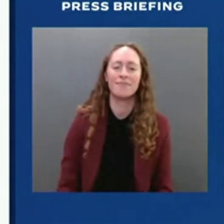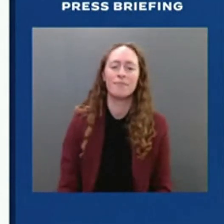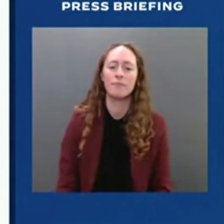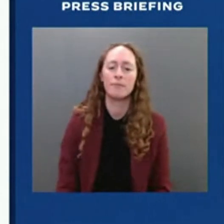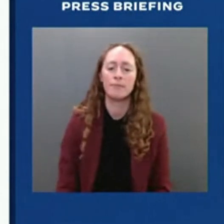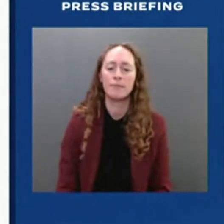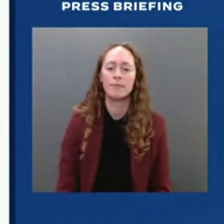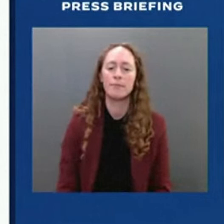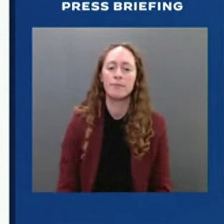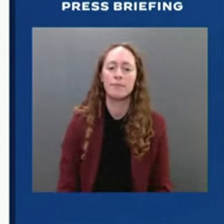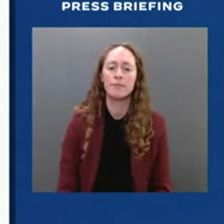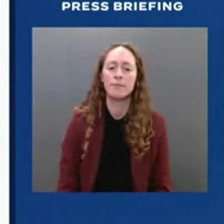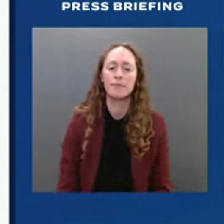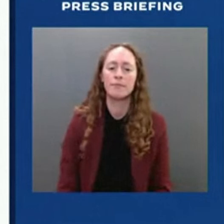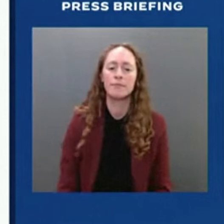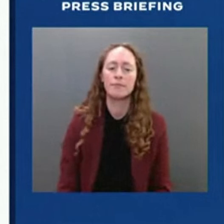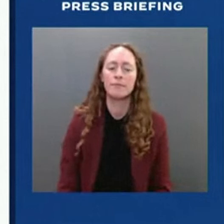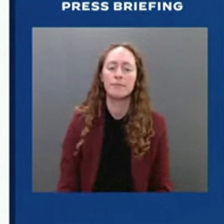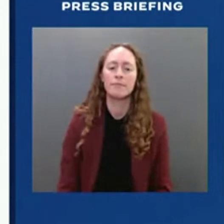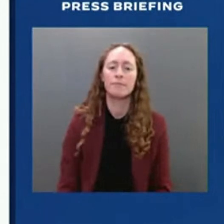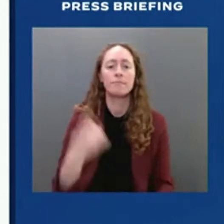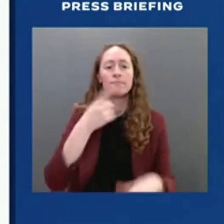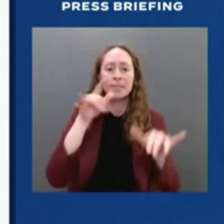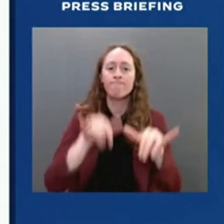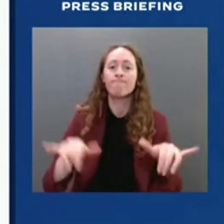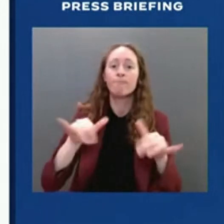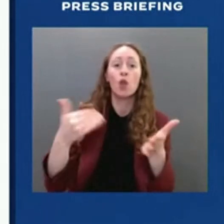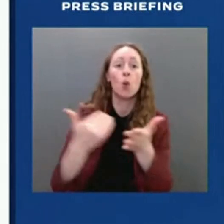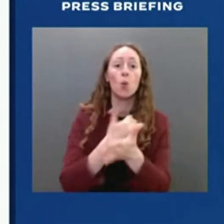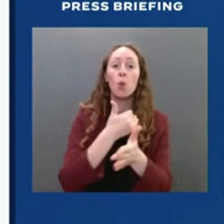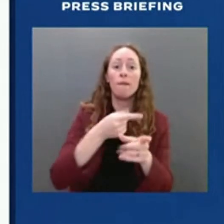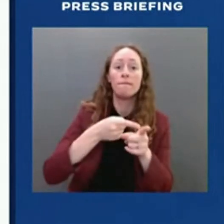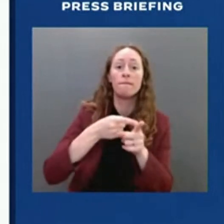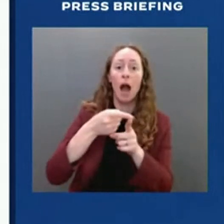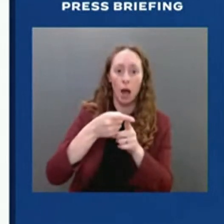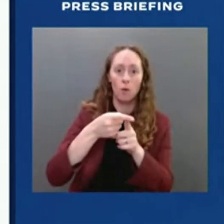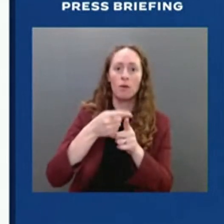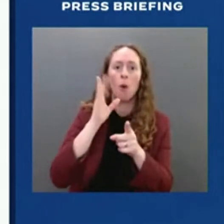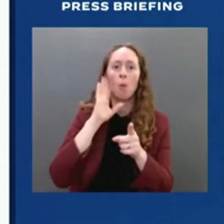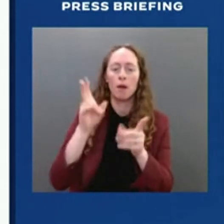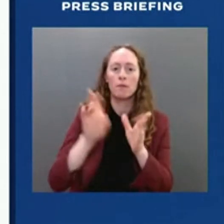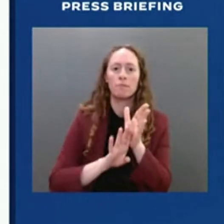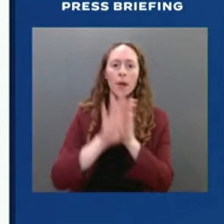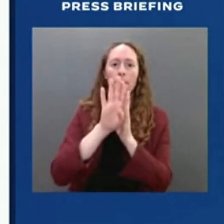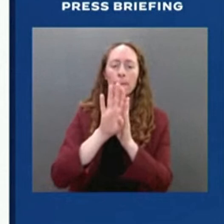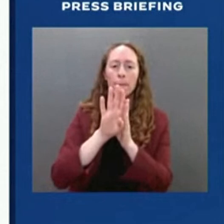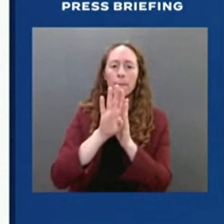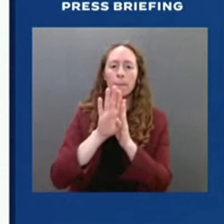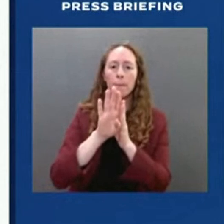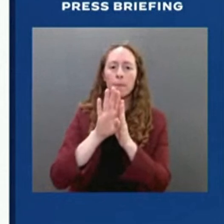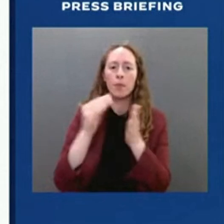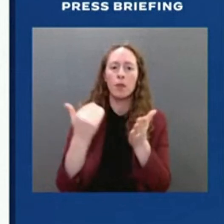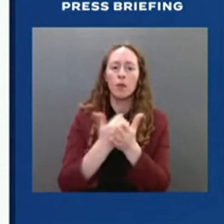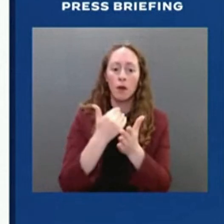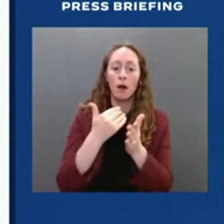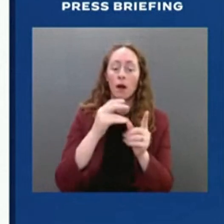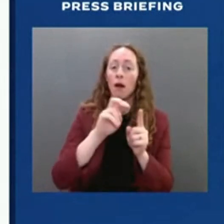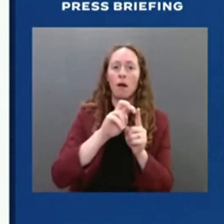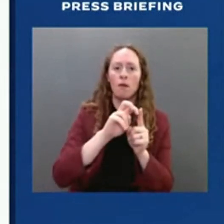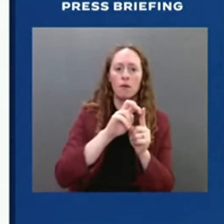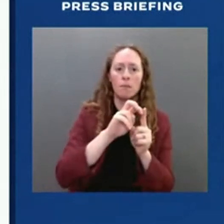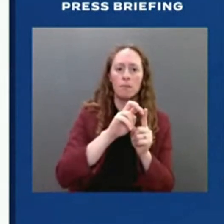to Delta, but then notice the big jump when Omicron came in November. It had a much, much